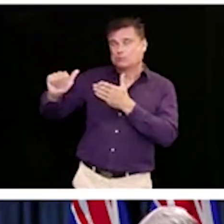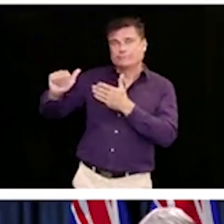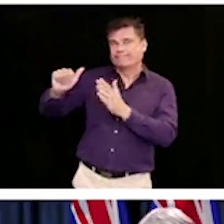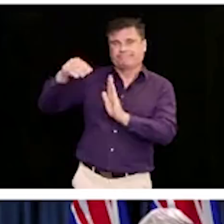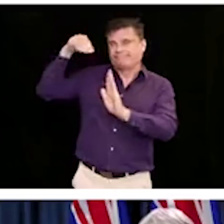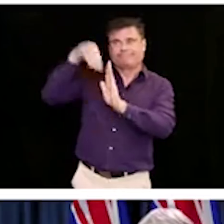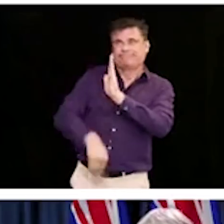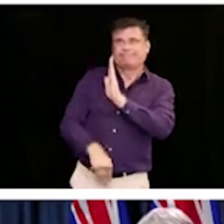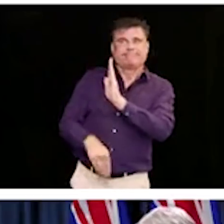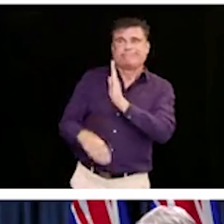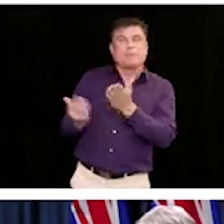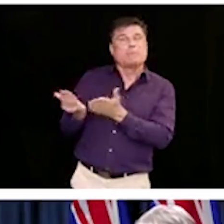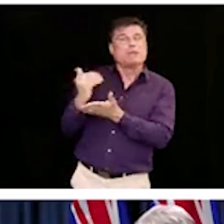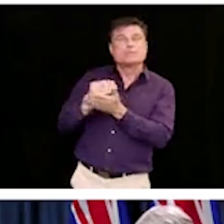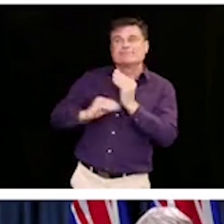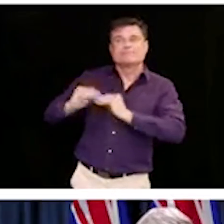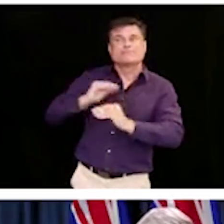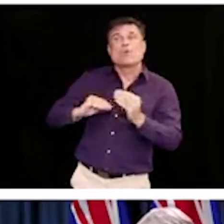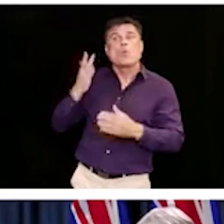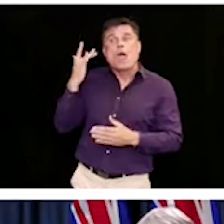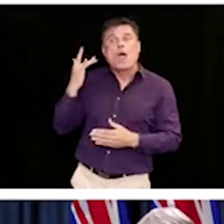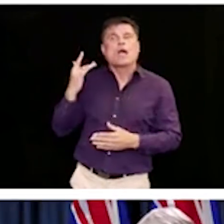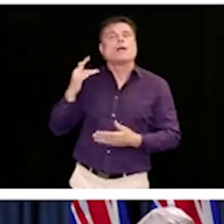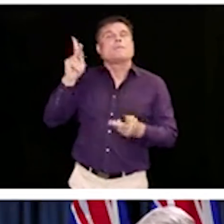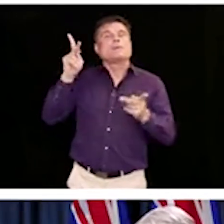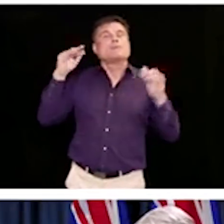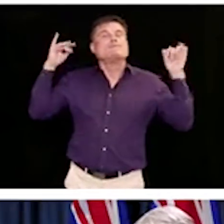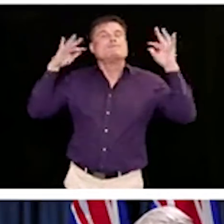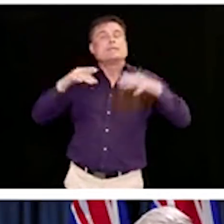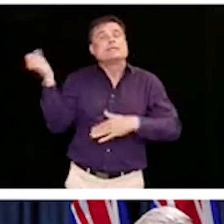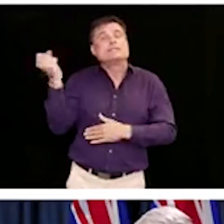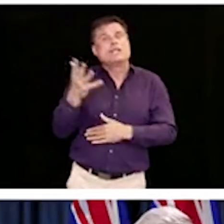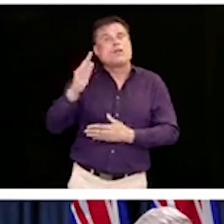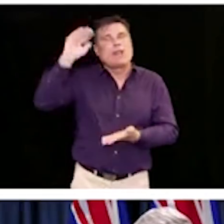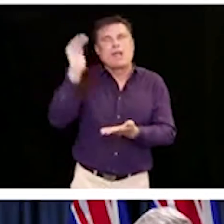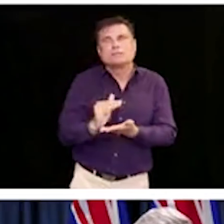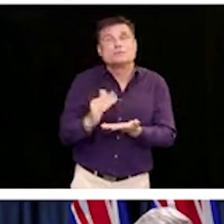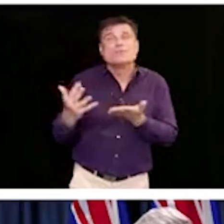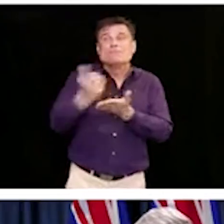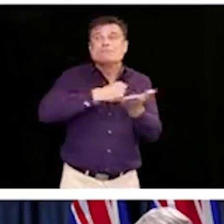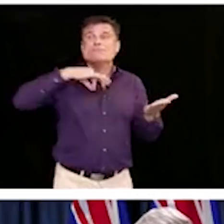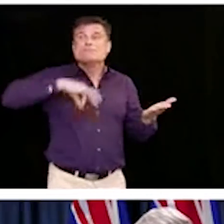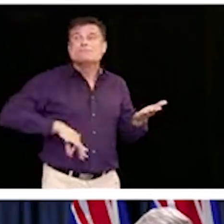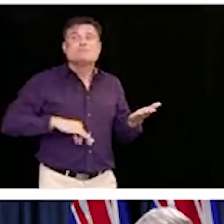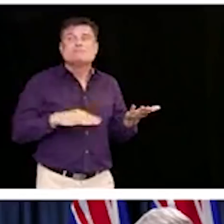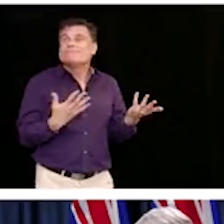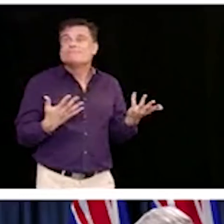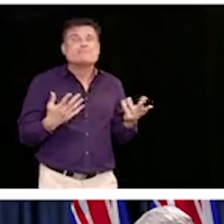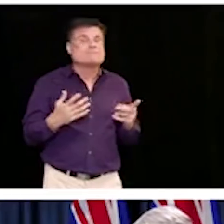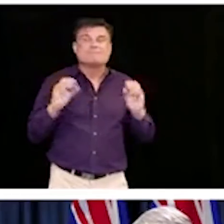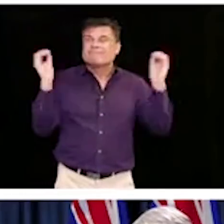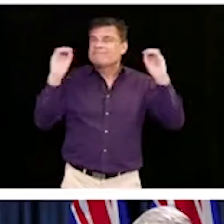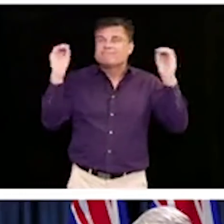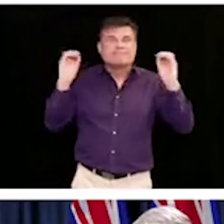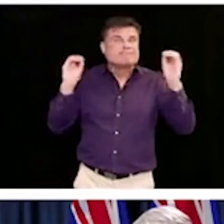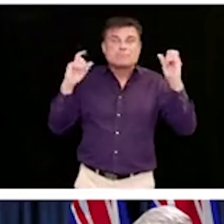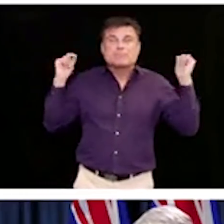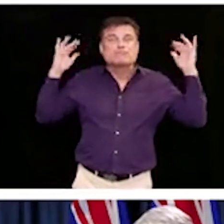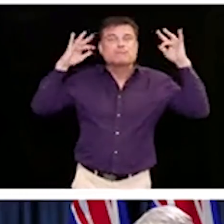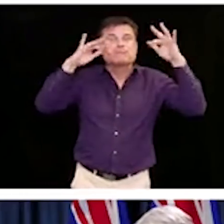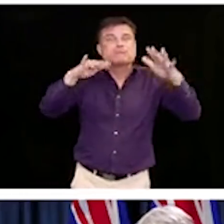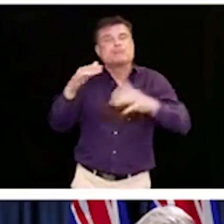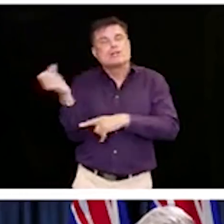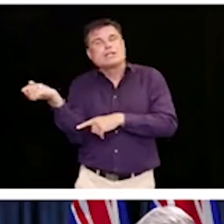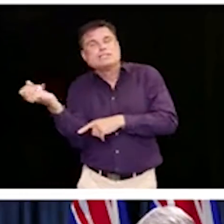And almost all of this is due to the reduced casino activity, BC Lottery Corporation casino activity, and the impact, of course,